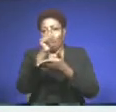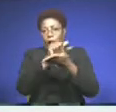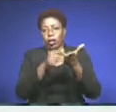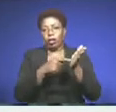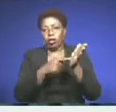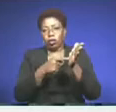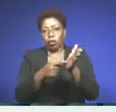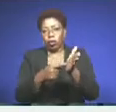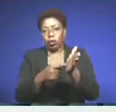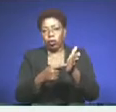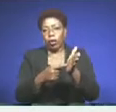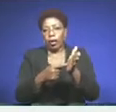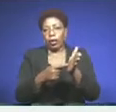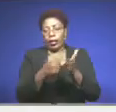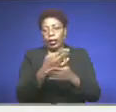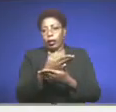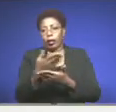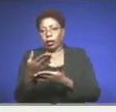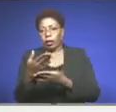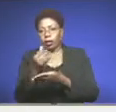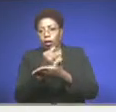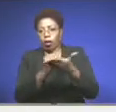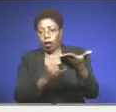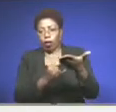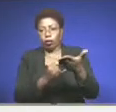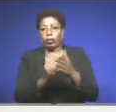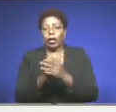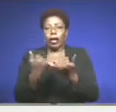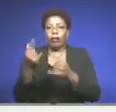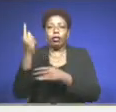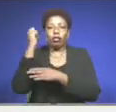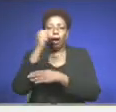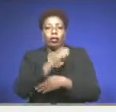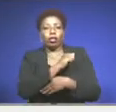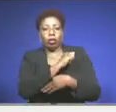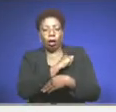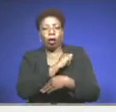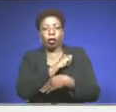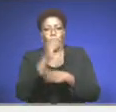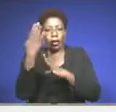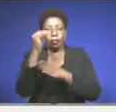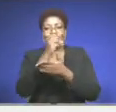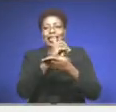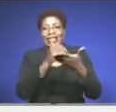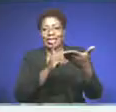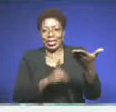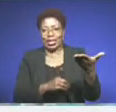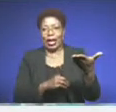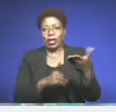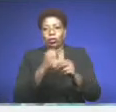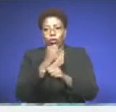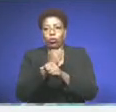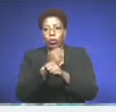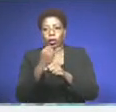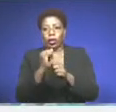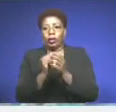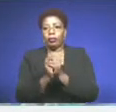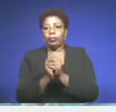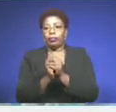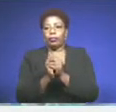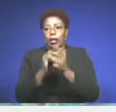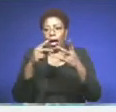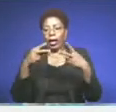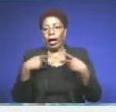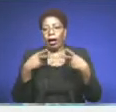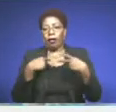vivid masterpieces. Artist Trevor Tucker of Trevor Tucker Original Bahamian Designs was hard at work. I have some of my